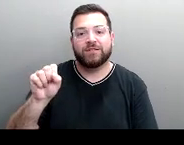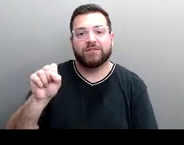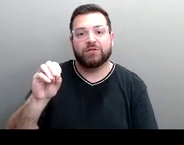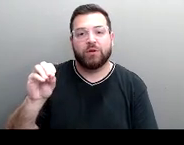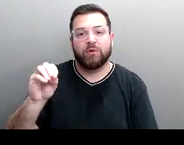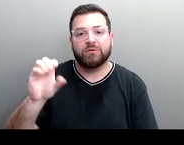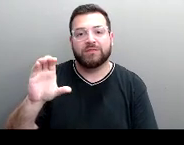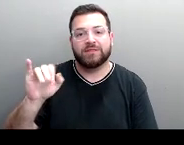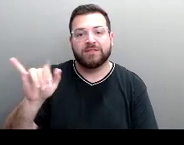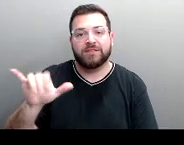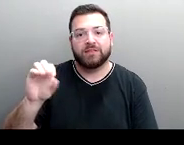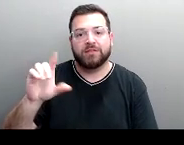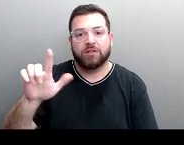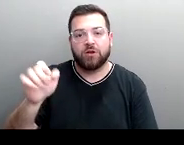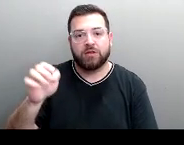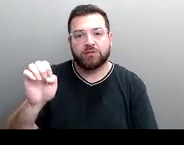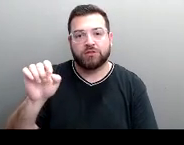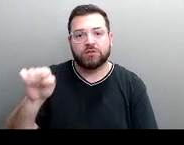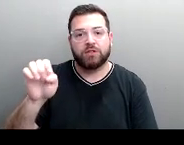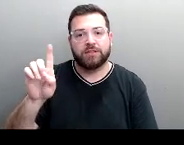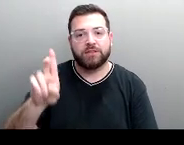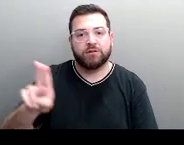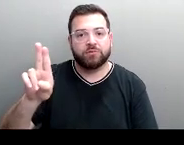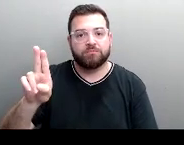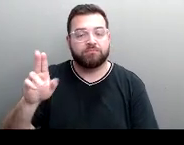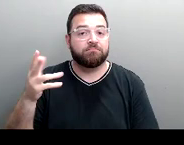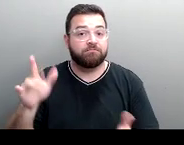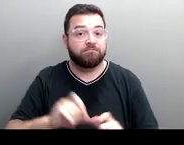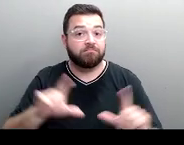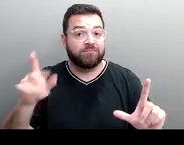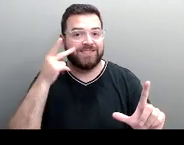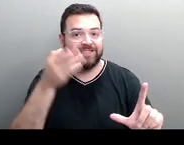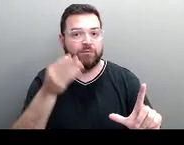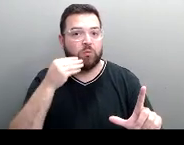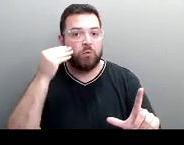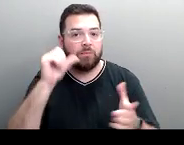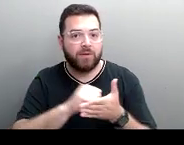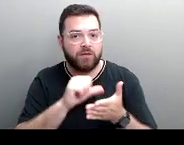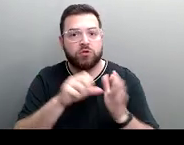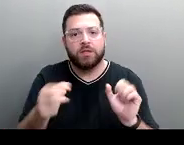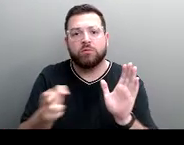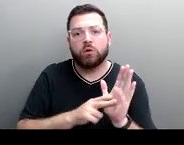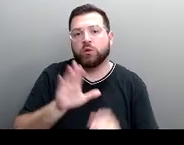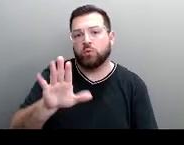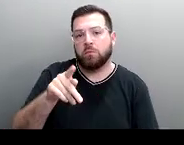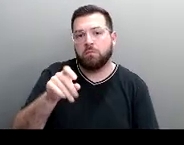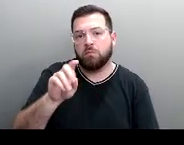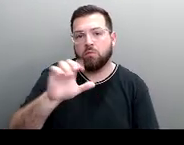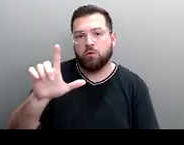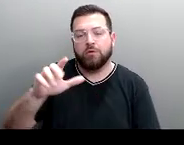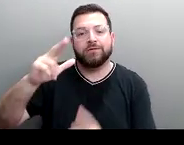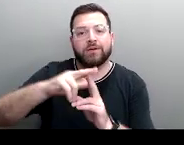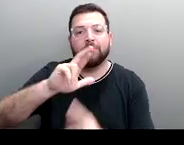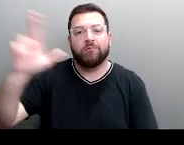www.fresnocitycollege.edu. So once you're on the Fresno City College homepage, you're just going to log into your portal by clicking the My Portal button at the top right